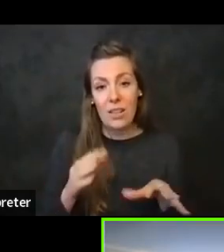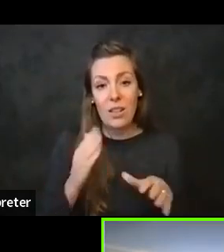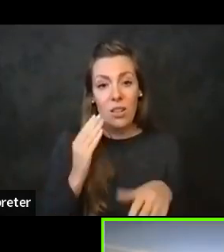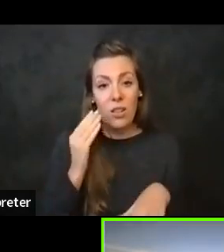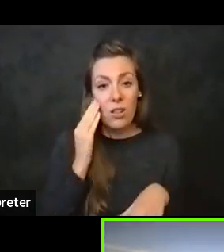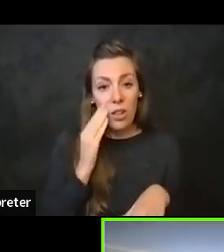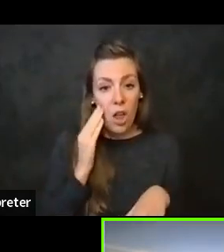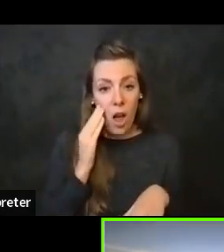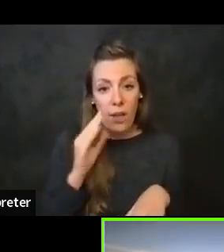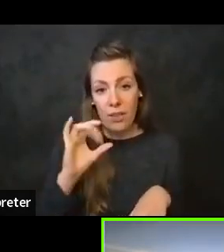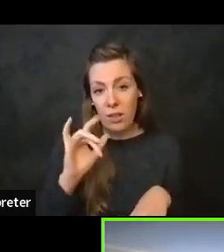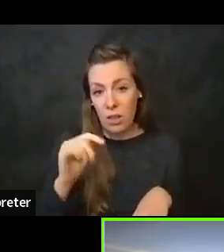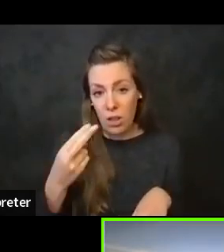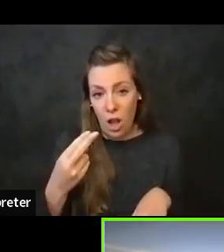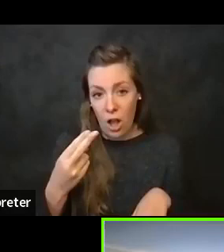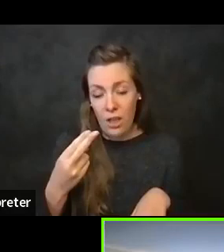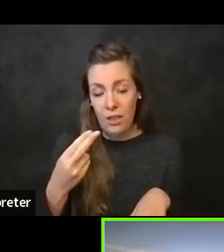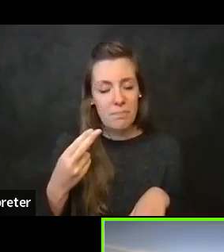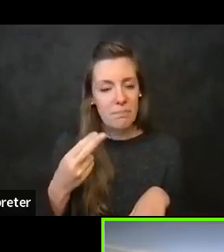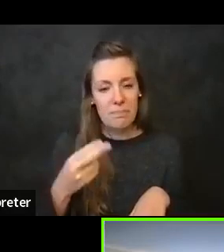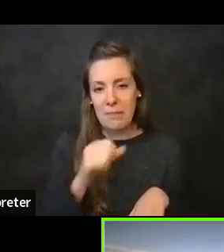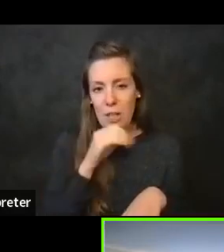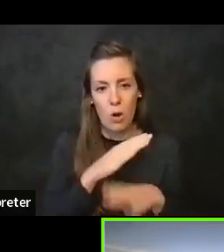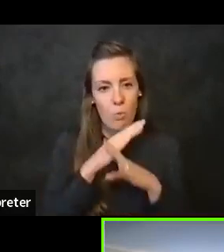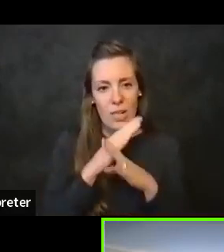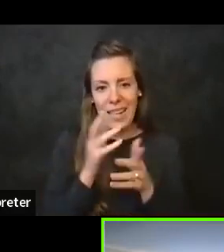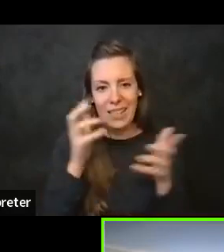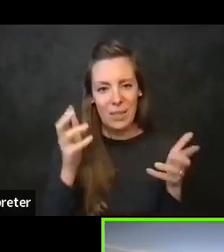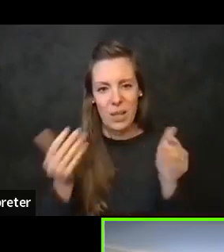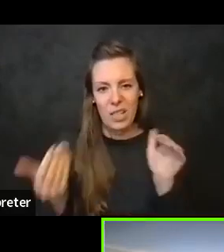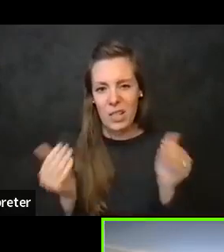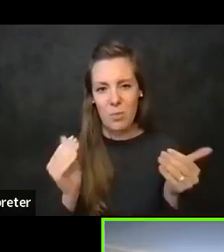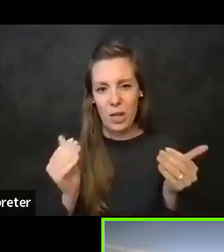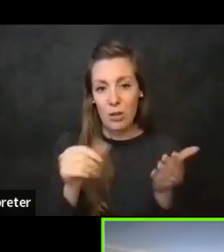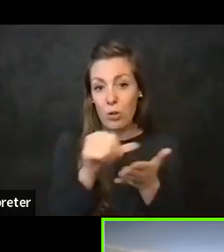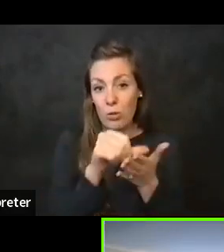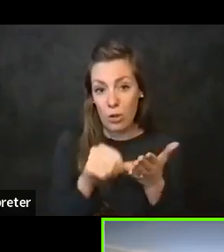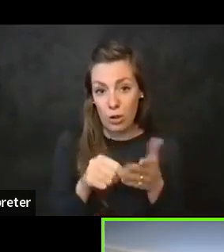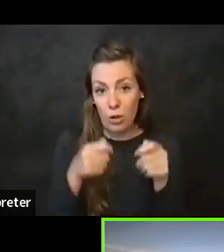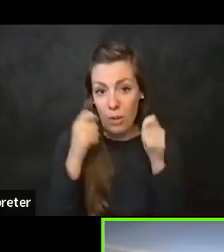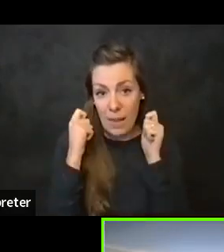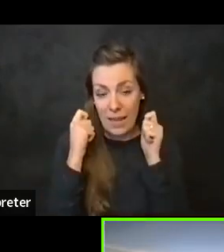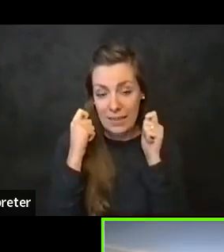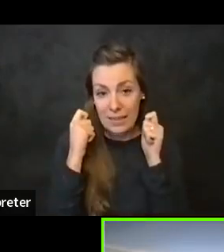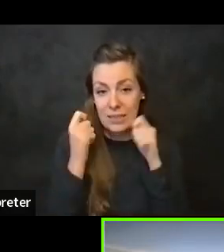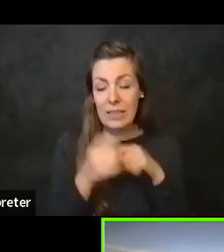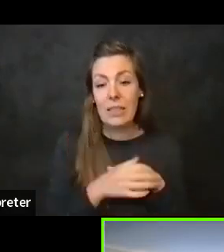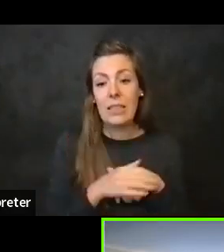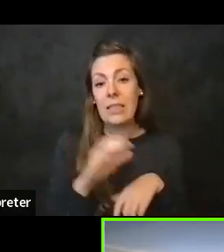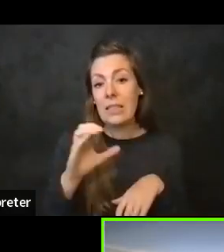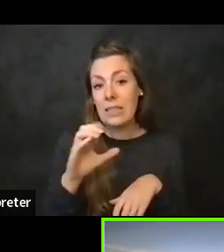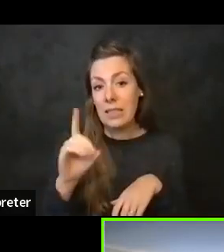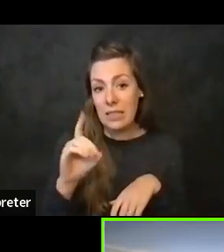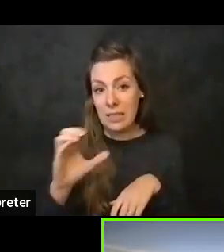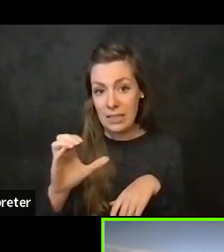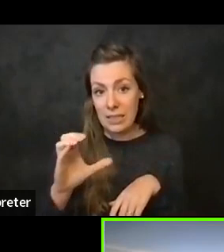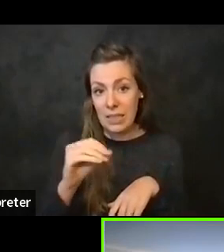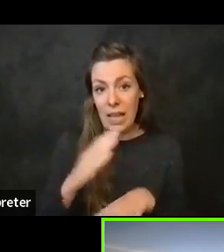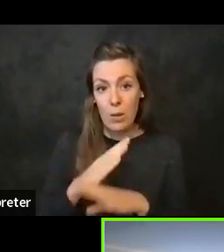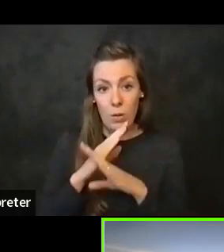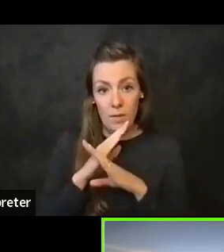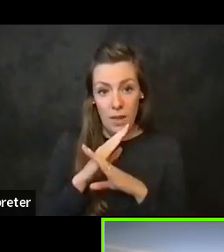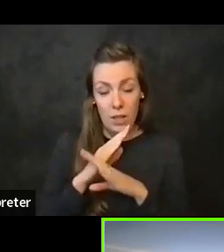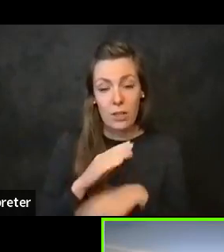as protective as surgical masks and are not recommended. The Centers for Disease Control and Prevention